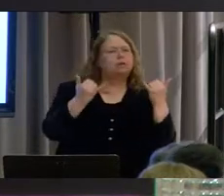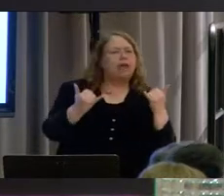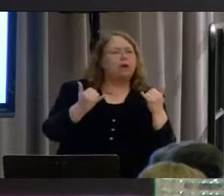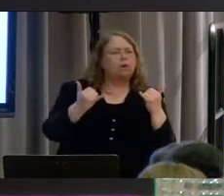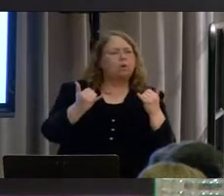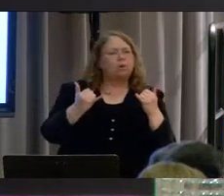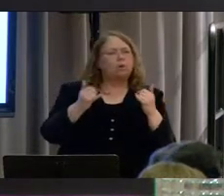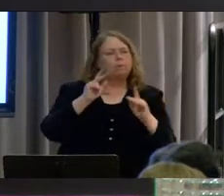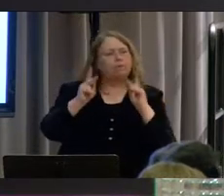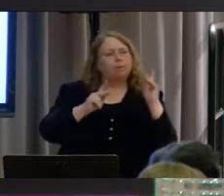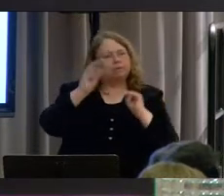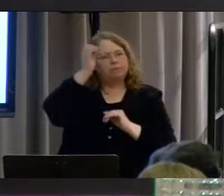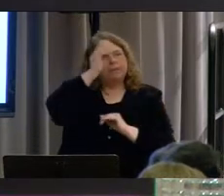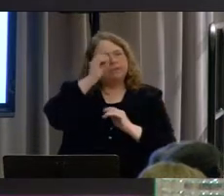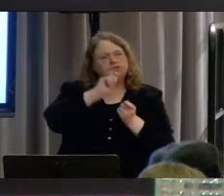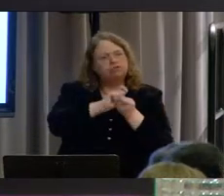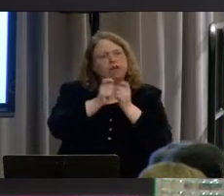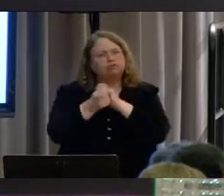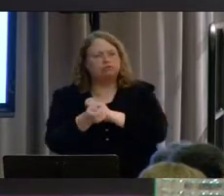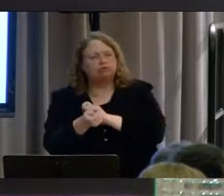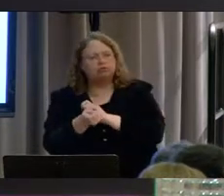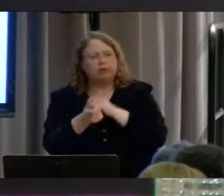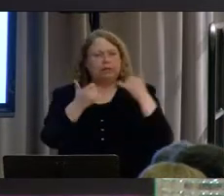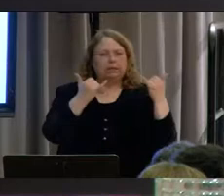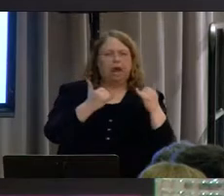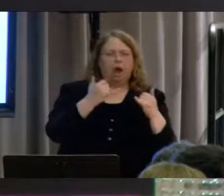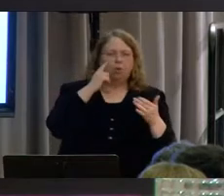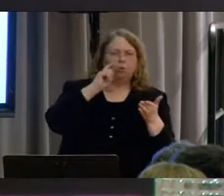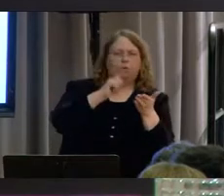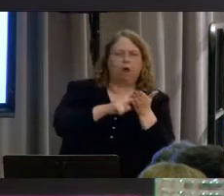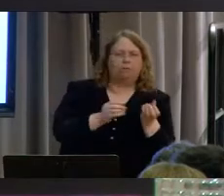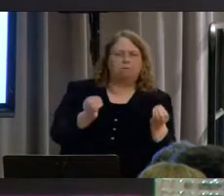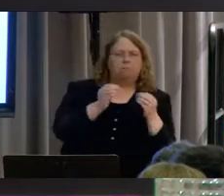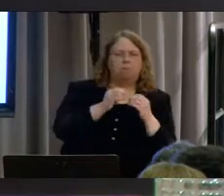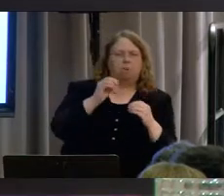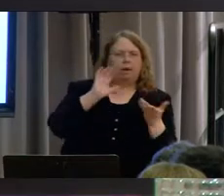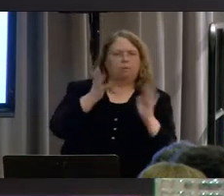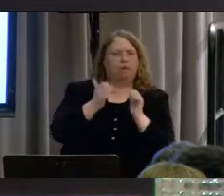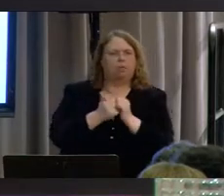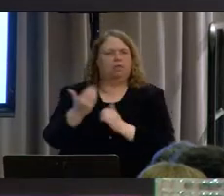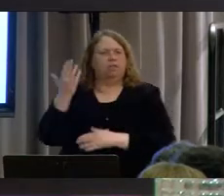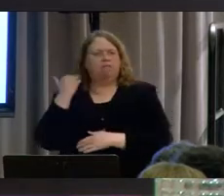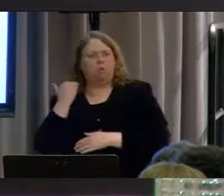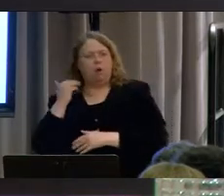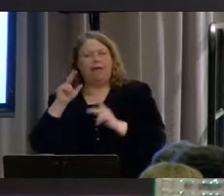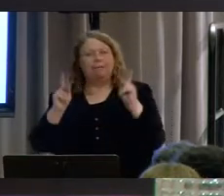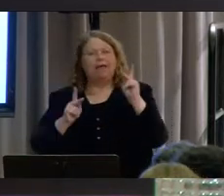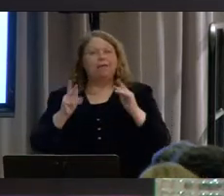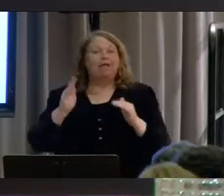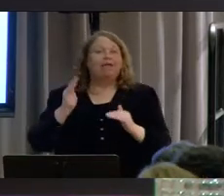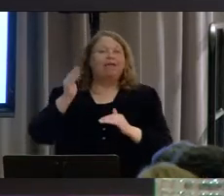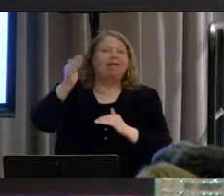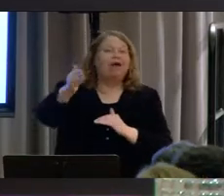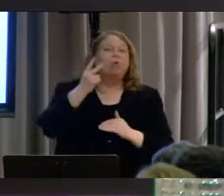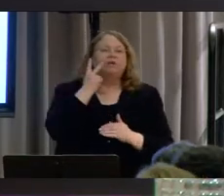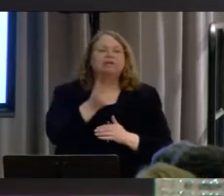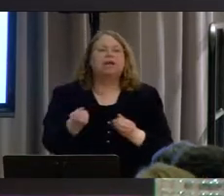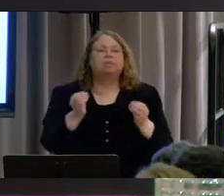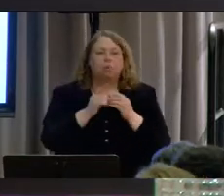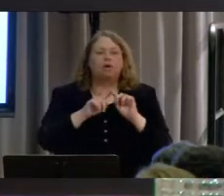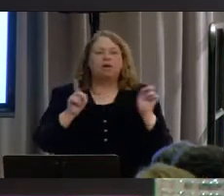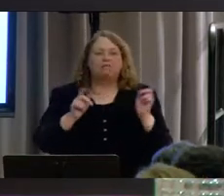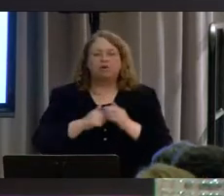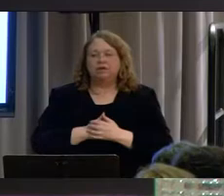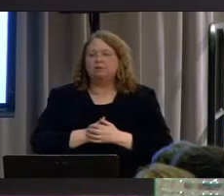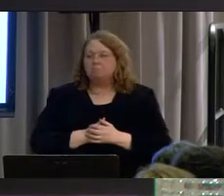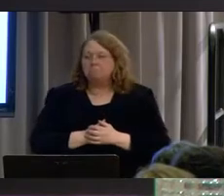moved. We can see things that people couldn't see before. And the people coming after us will be able to see things we don't know. I think a